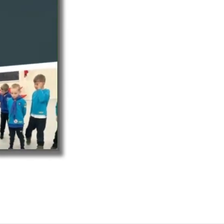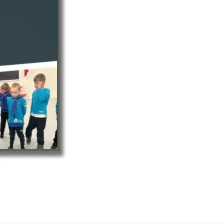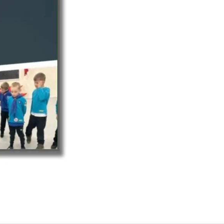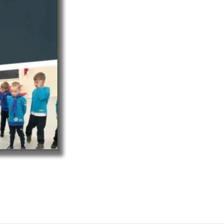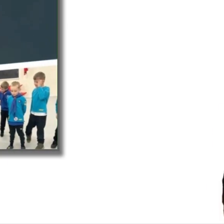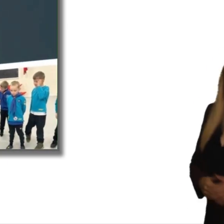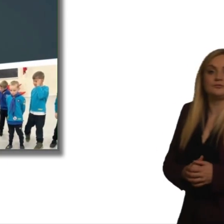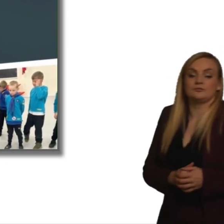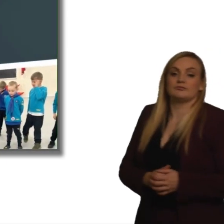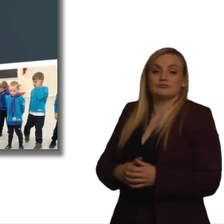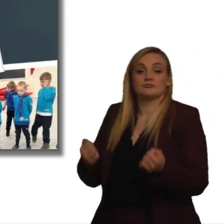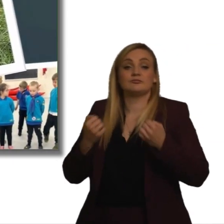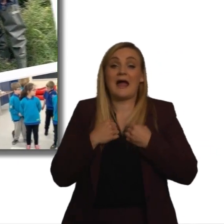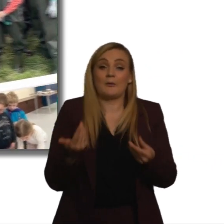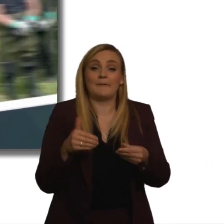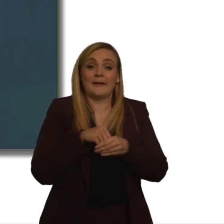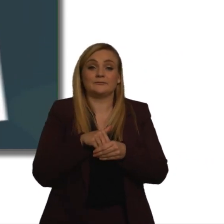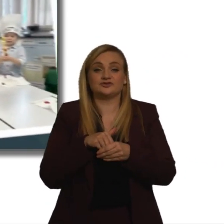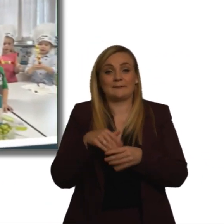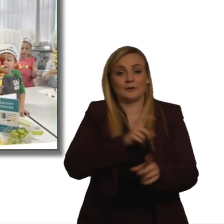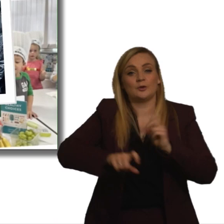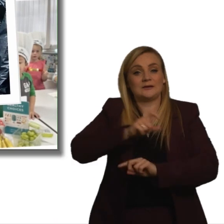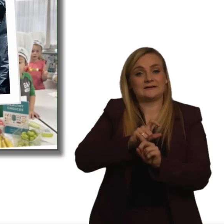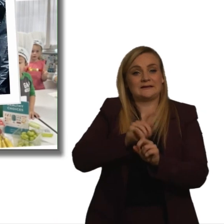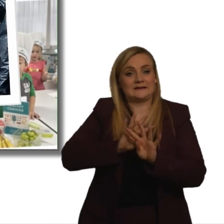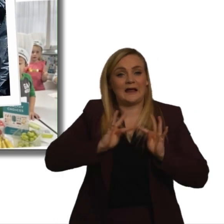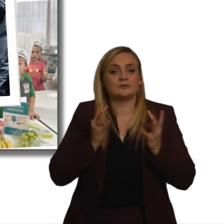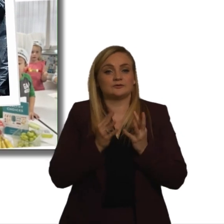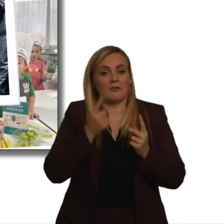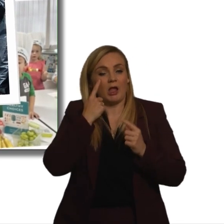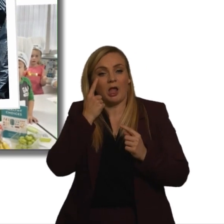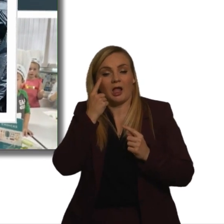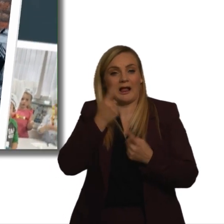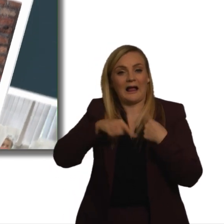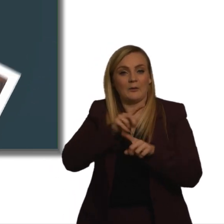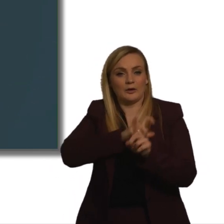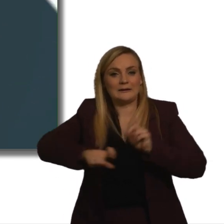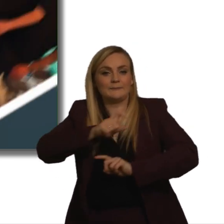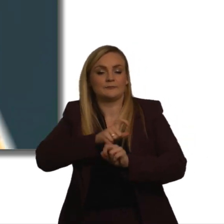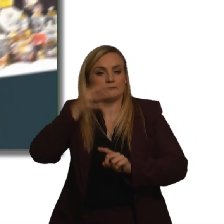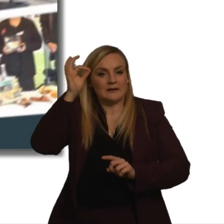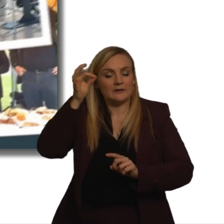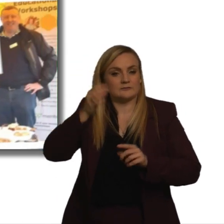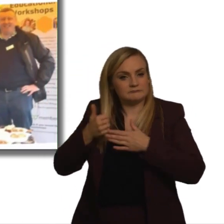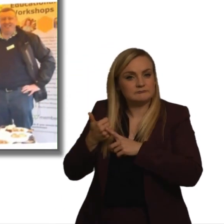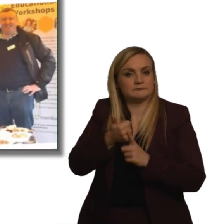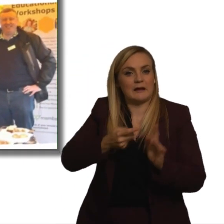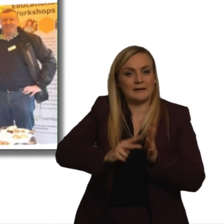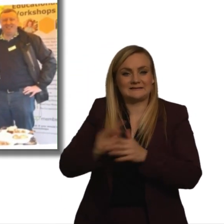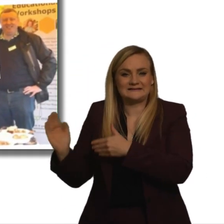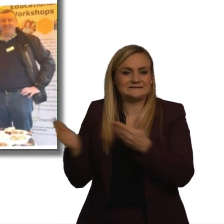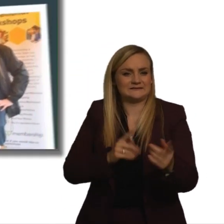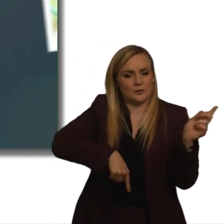Our membership and community councils oversee our local membership and community plans and deliver a range of